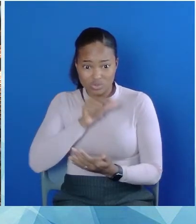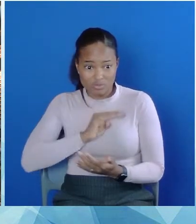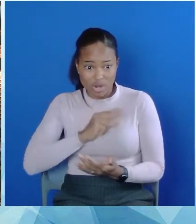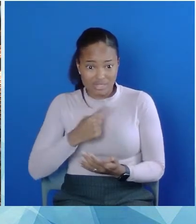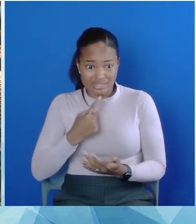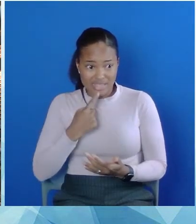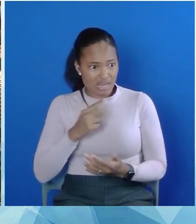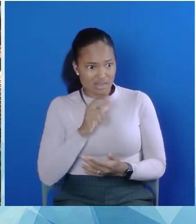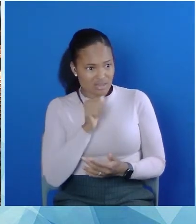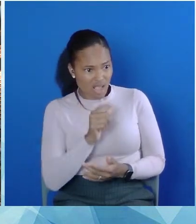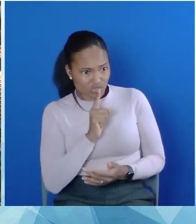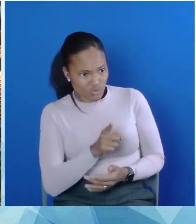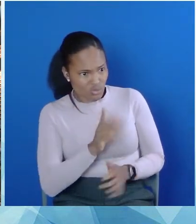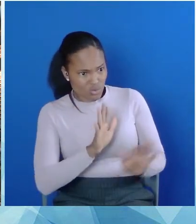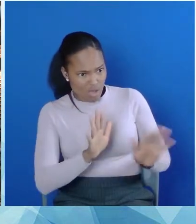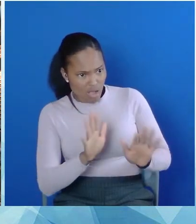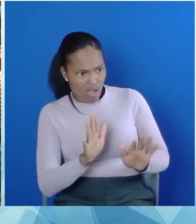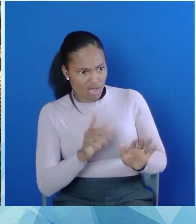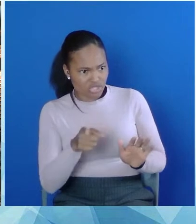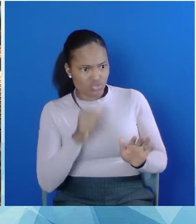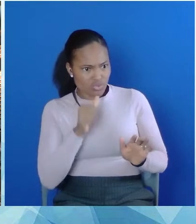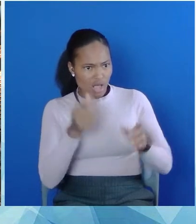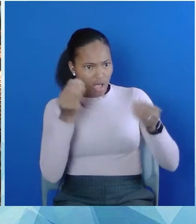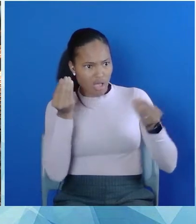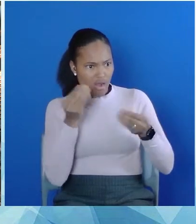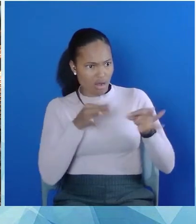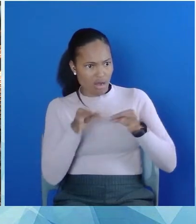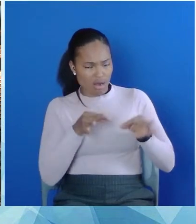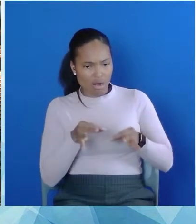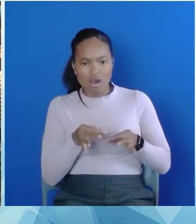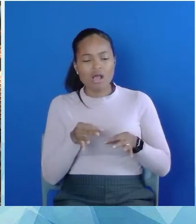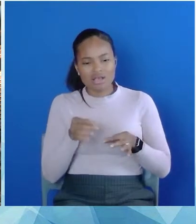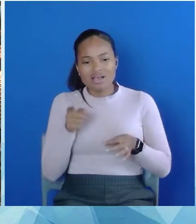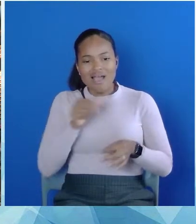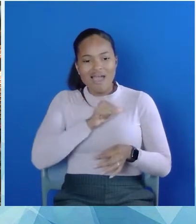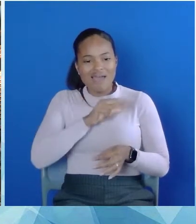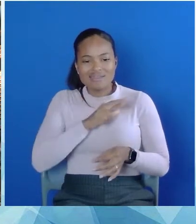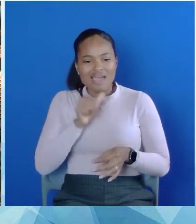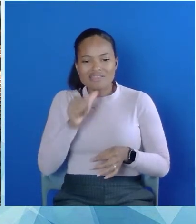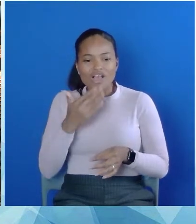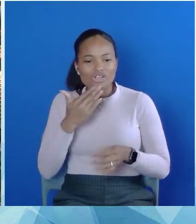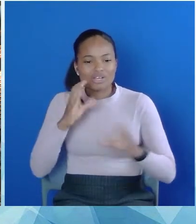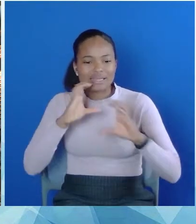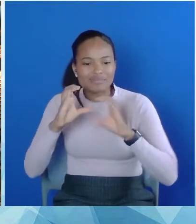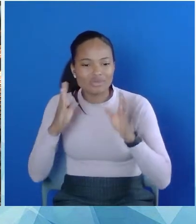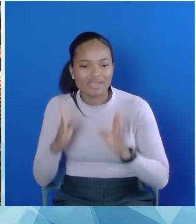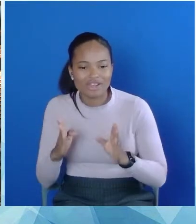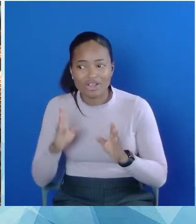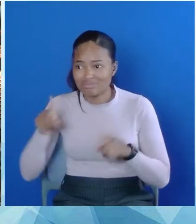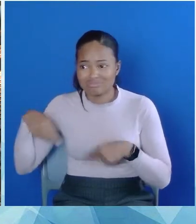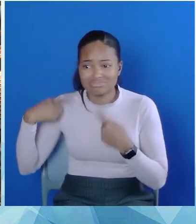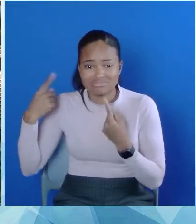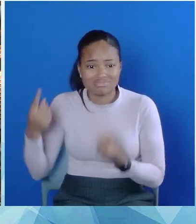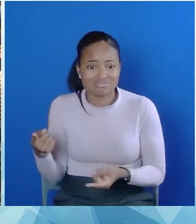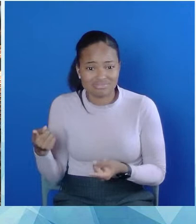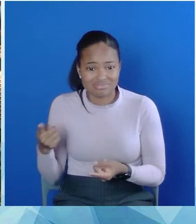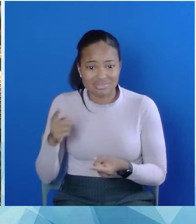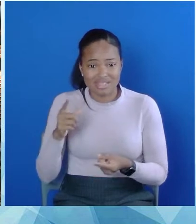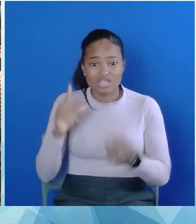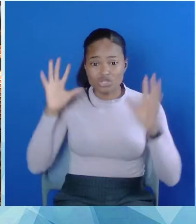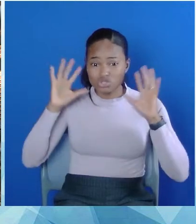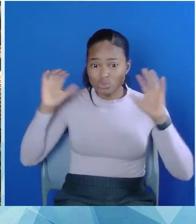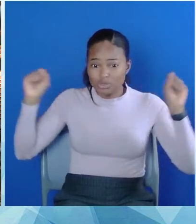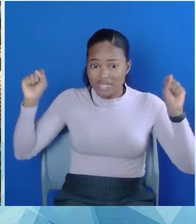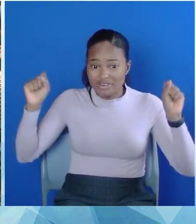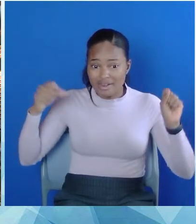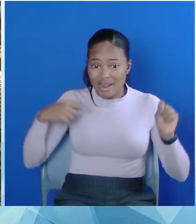I absolutely believe him. She does not communicate well. She never has. Superintendent Martin, I looked at his background.